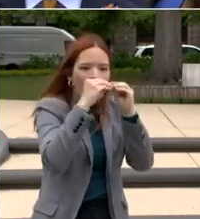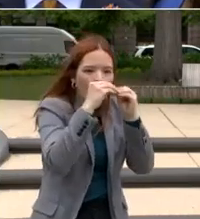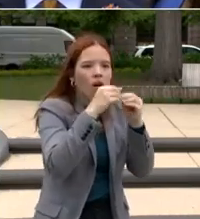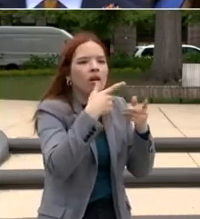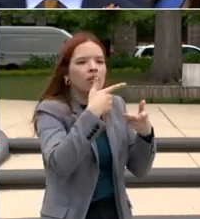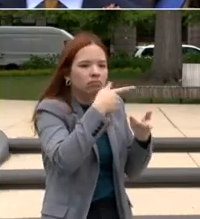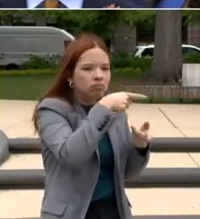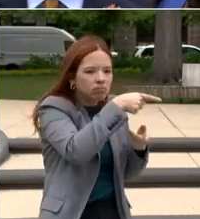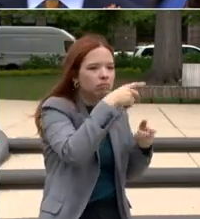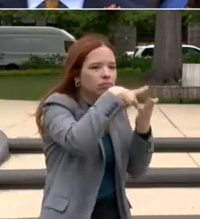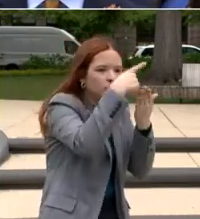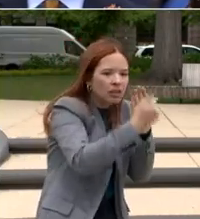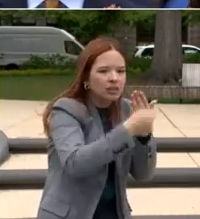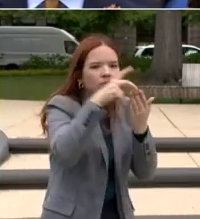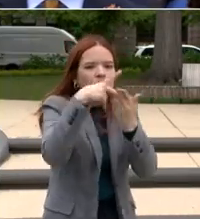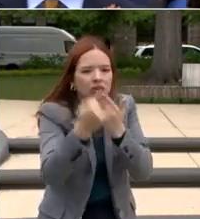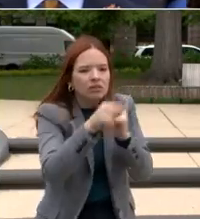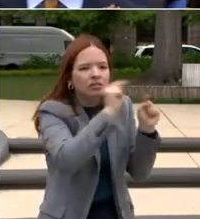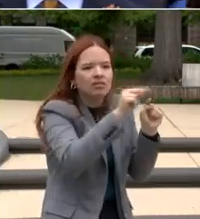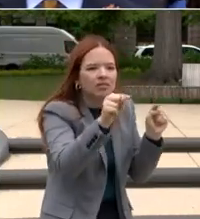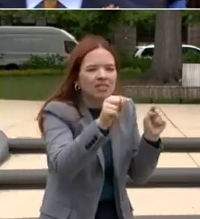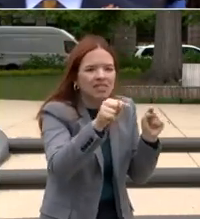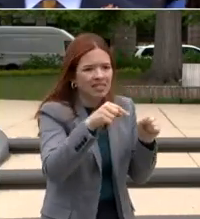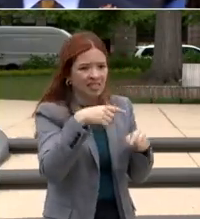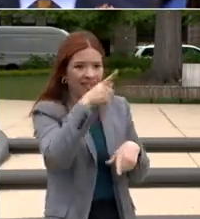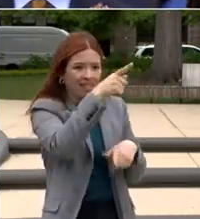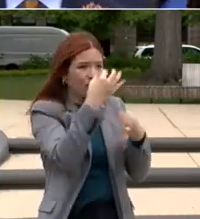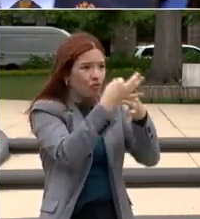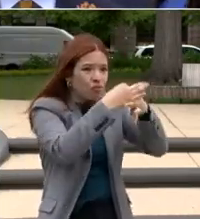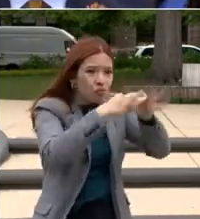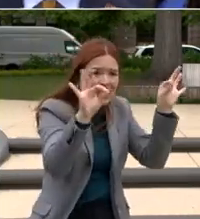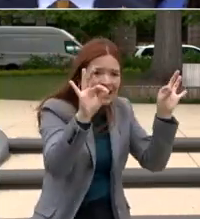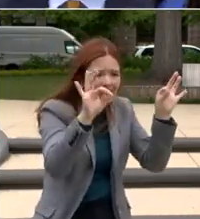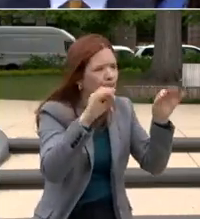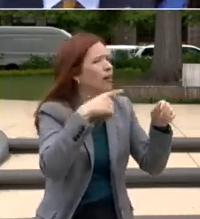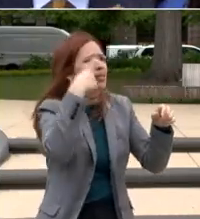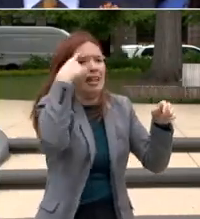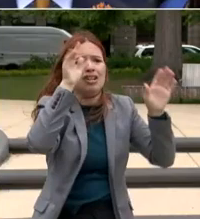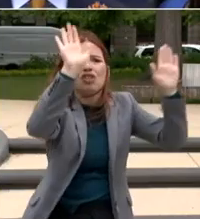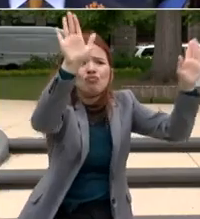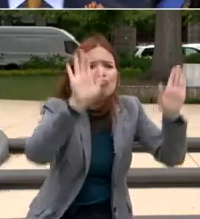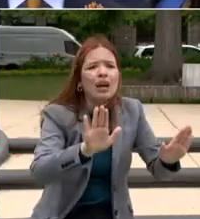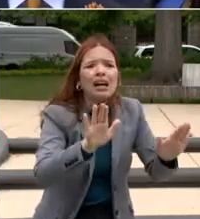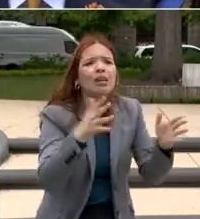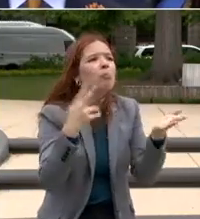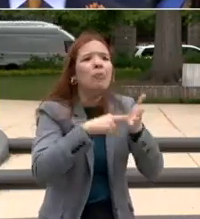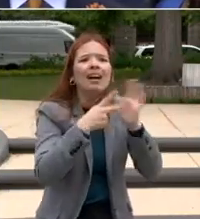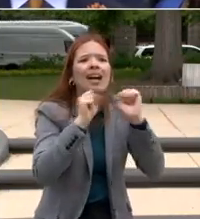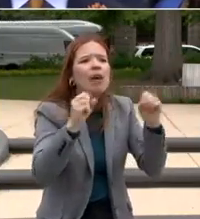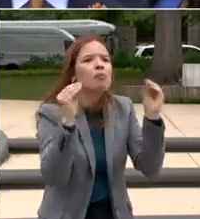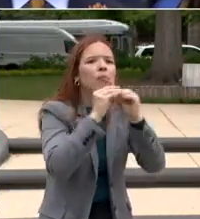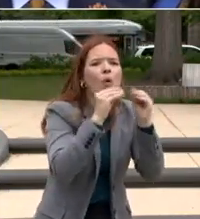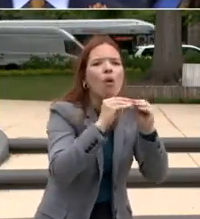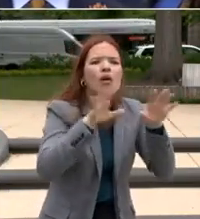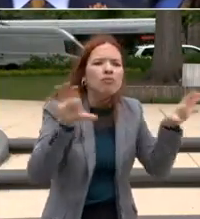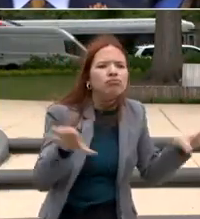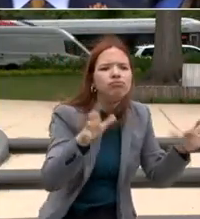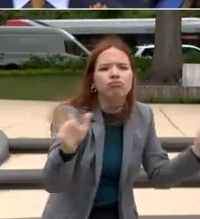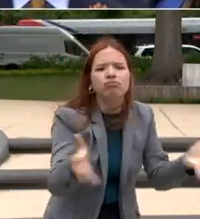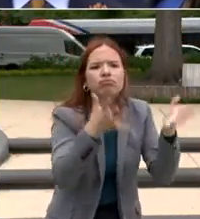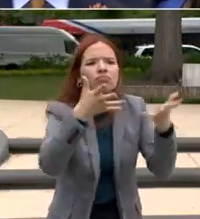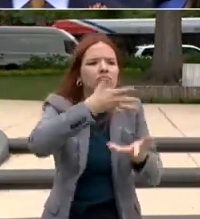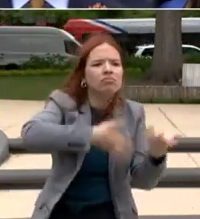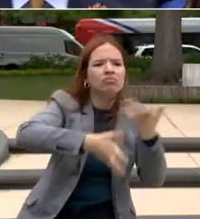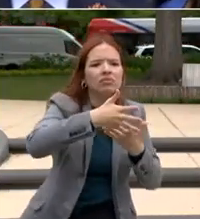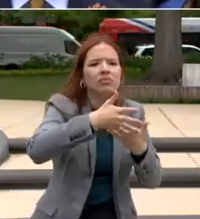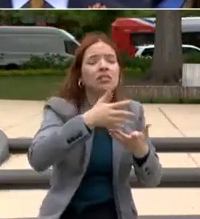think it's a great idea. I think there's a lot more work that needs to be done to see if we're in a place as a city to move forward in that way,